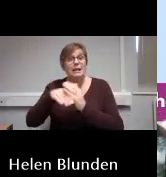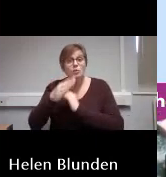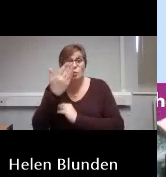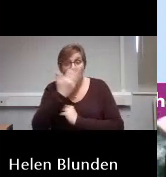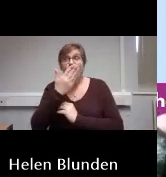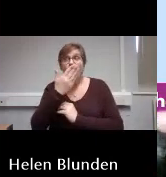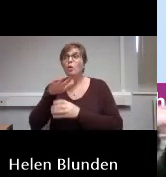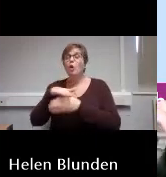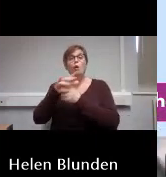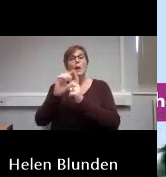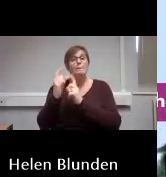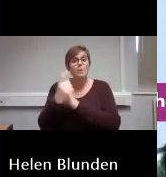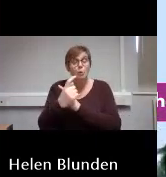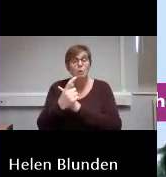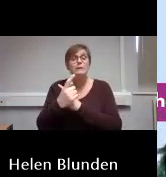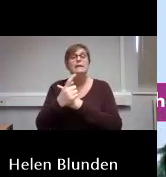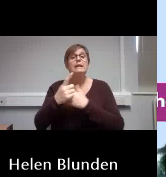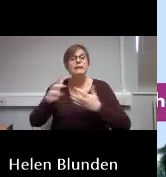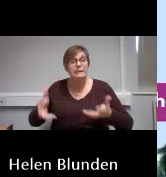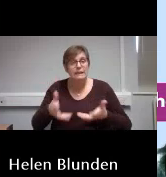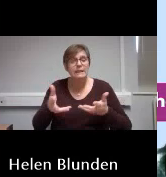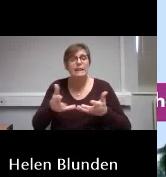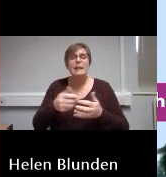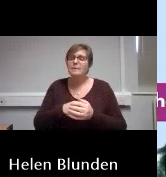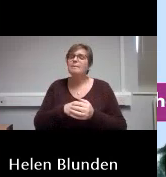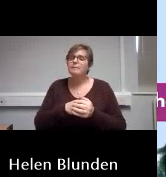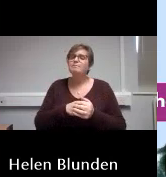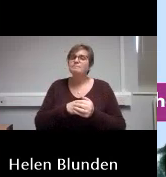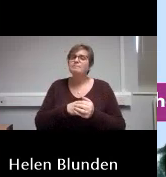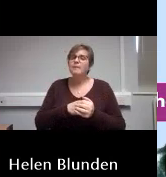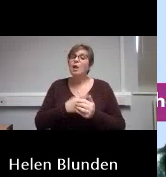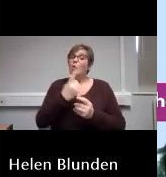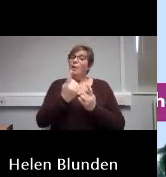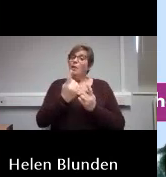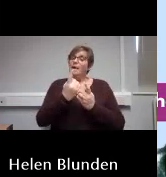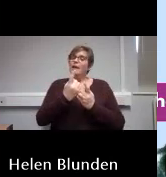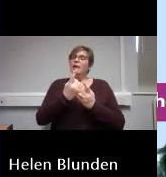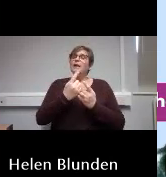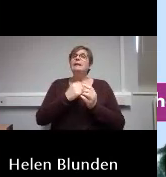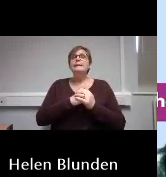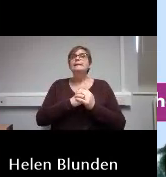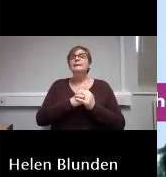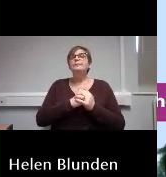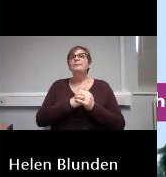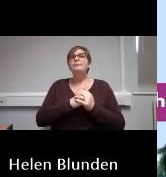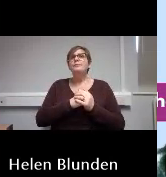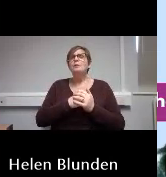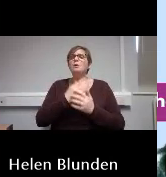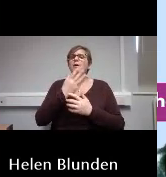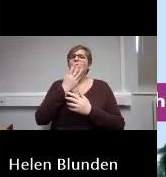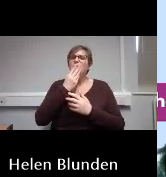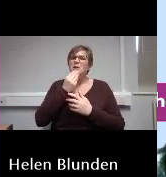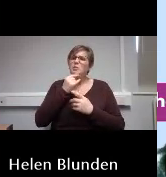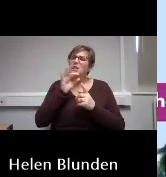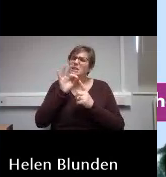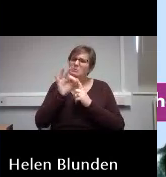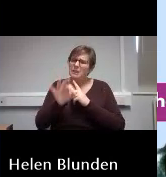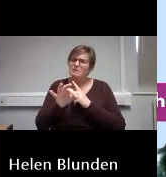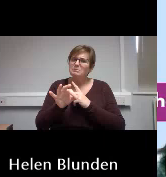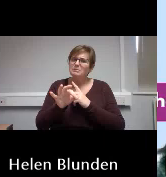local community. And I think that's one of the things that we've, if you're familiar with the specialist community advisors and the